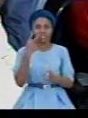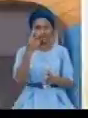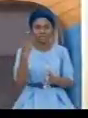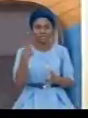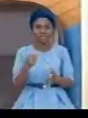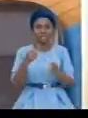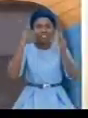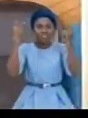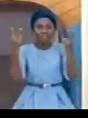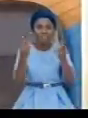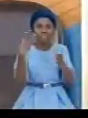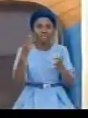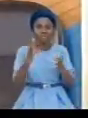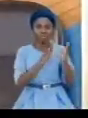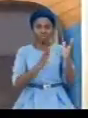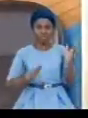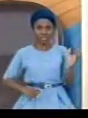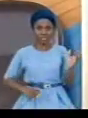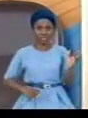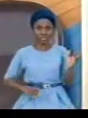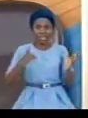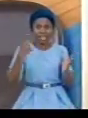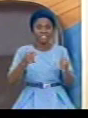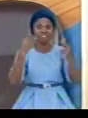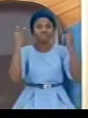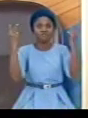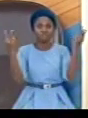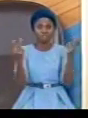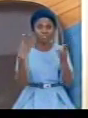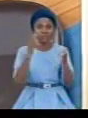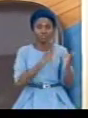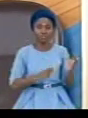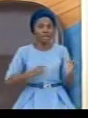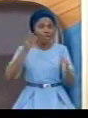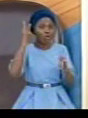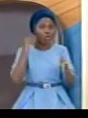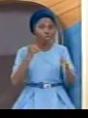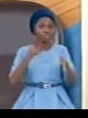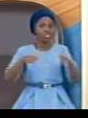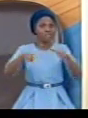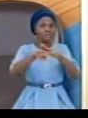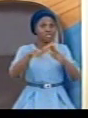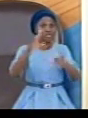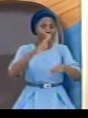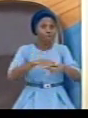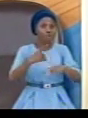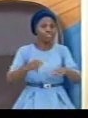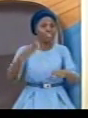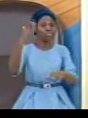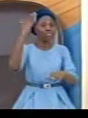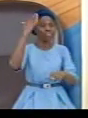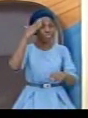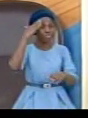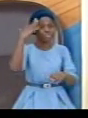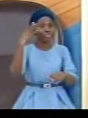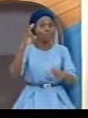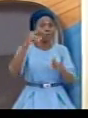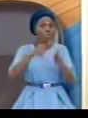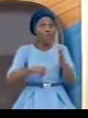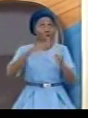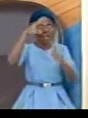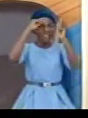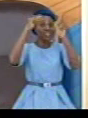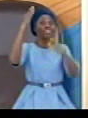Christ. The victory of Christ was based on the knowledge of what he knew